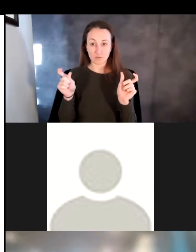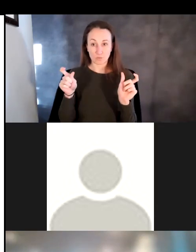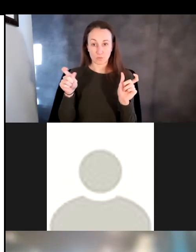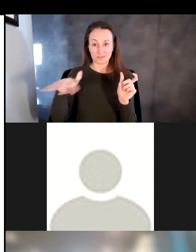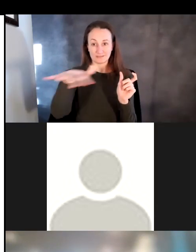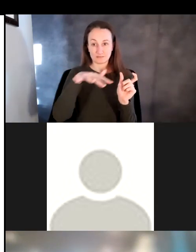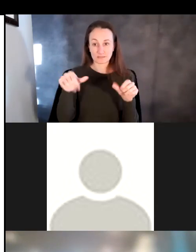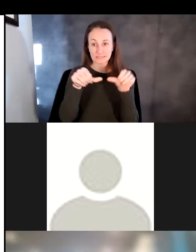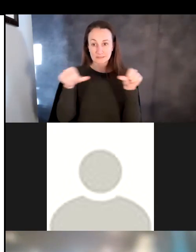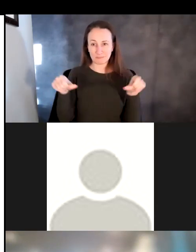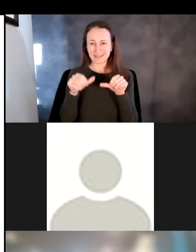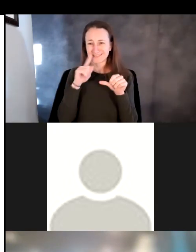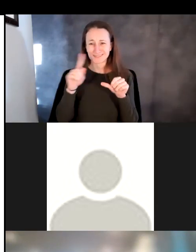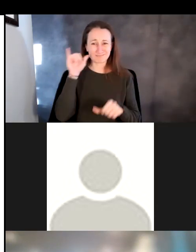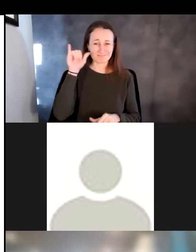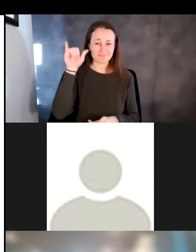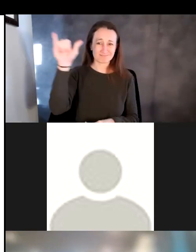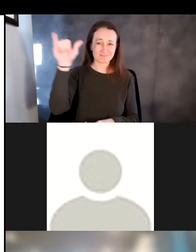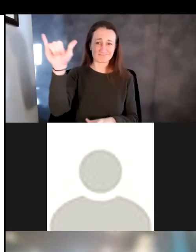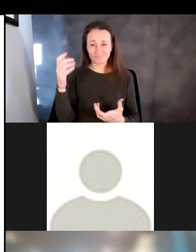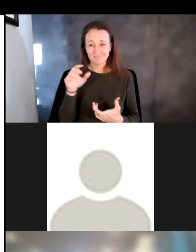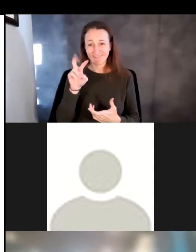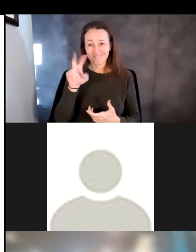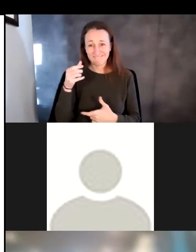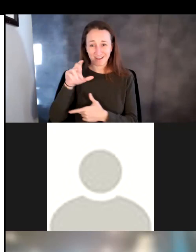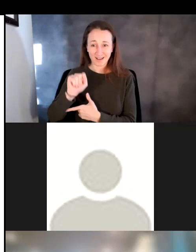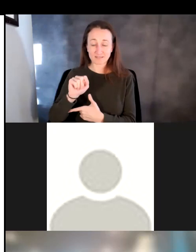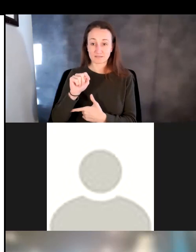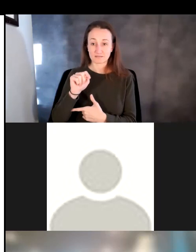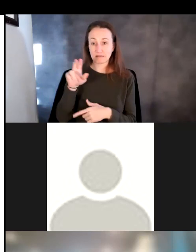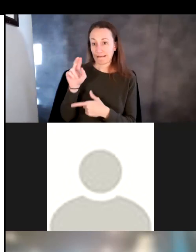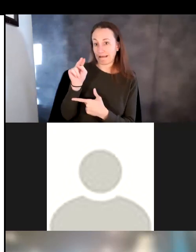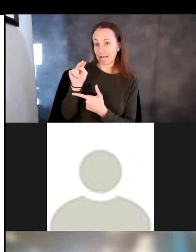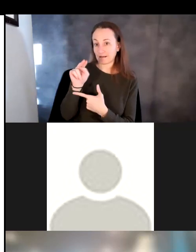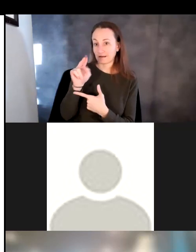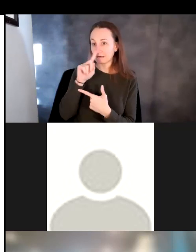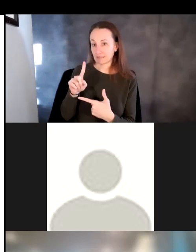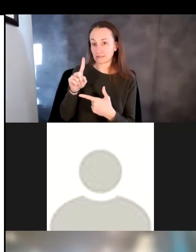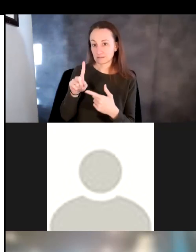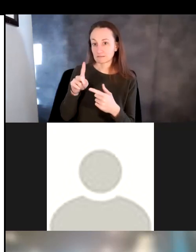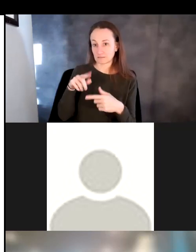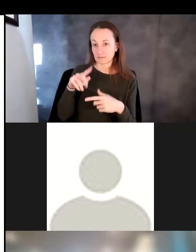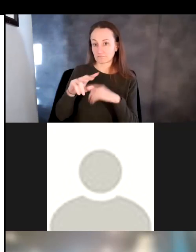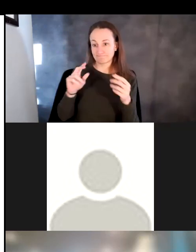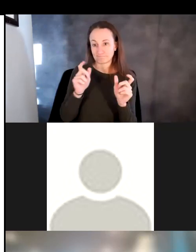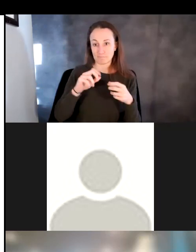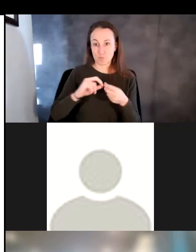vast, 20 to the n, where n is the size of the protein that you're trying to engineer. And on top of that is largely devoid of